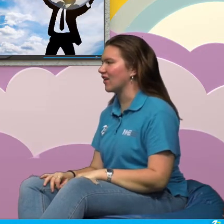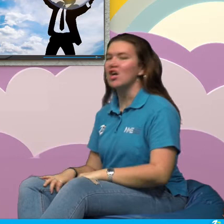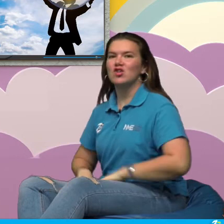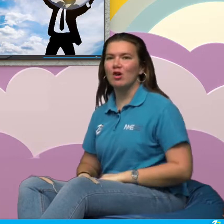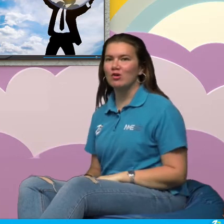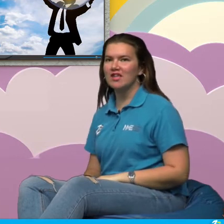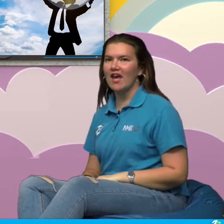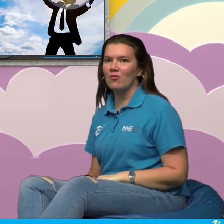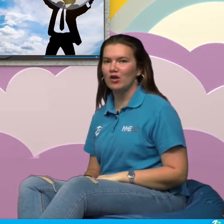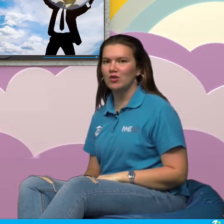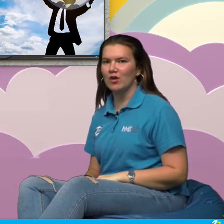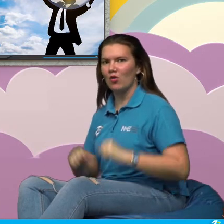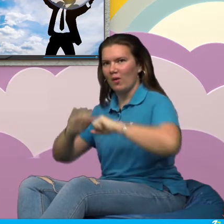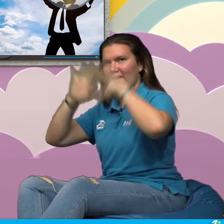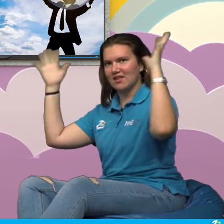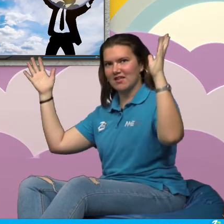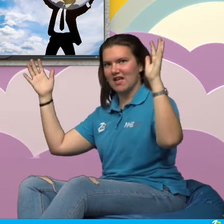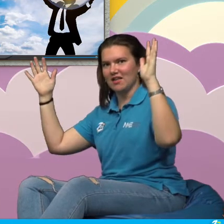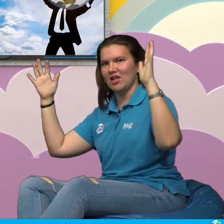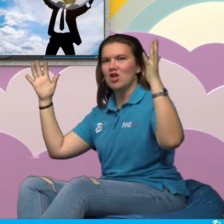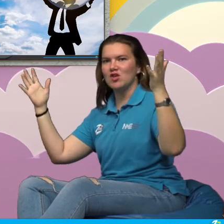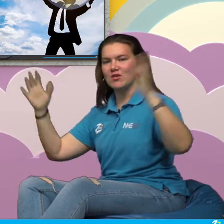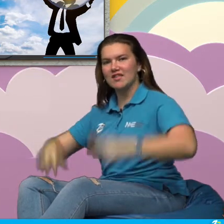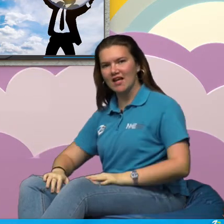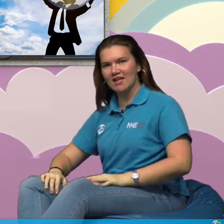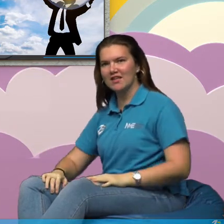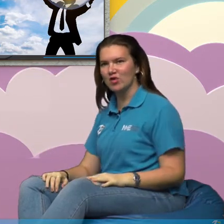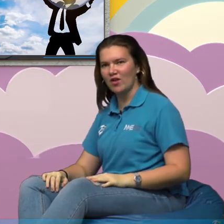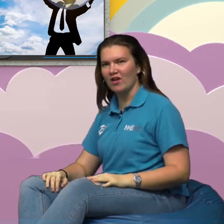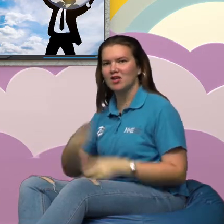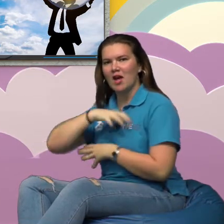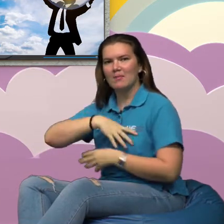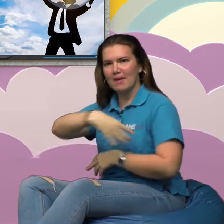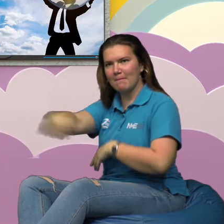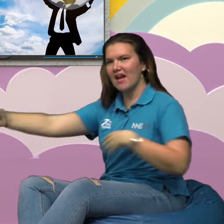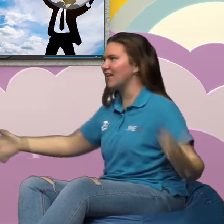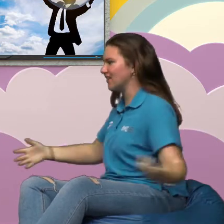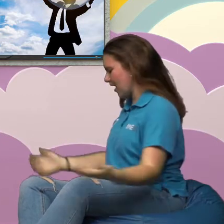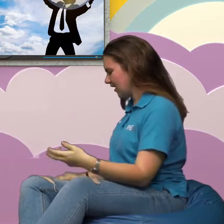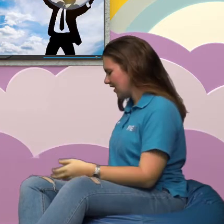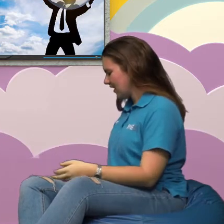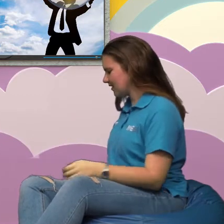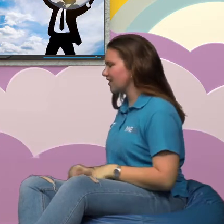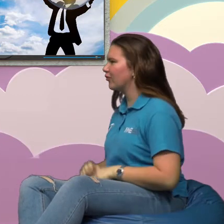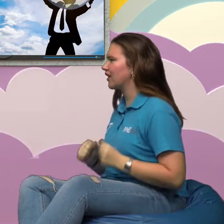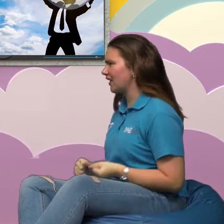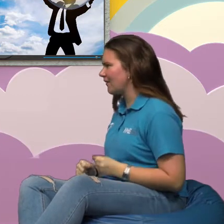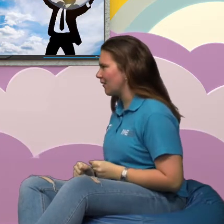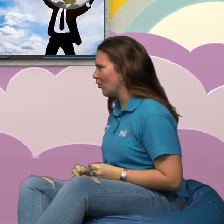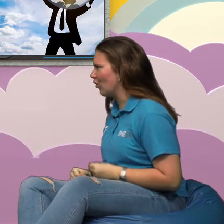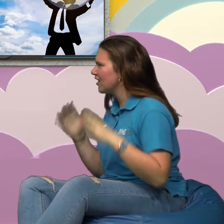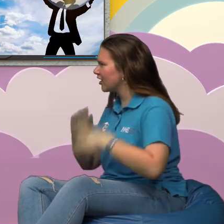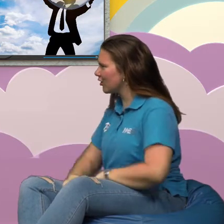some fun. So today we are talking all about the sun. So the sun is surrounded by planets. Emily, let's see if we can